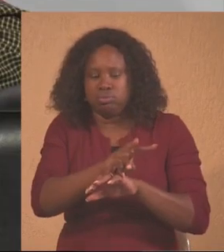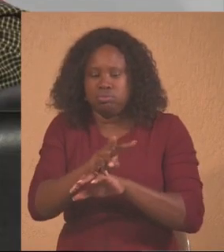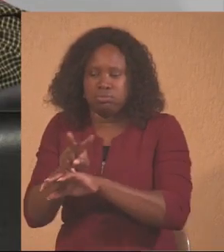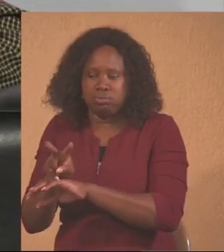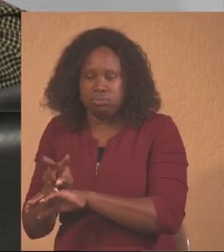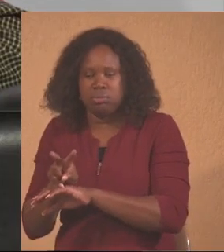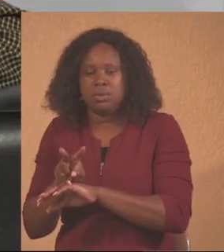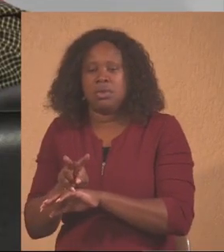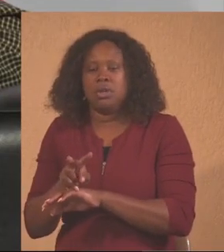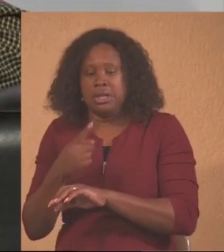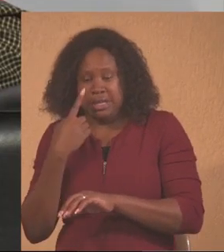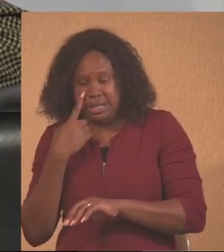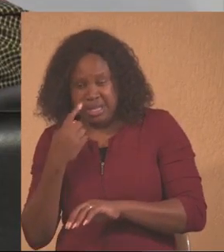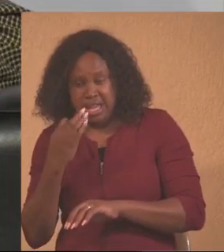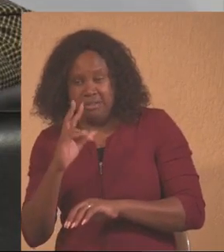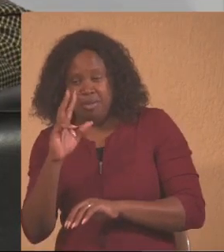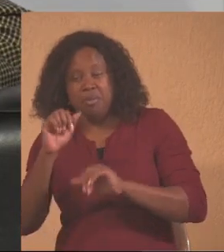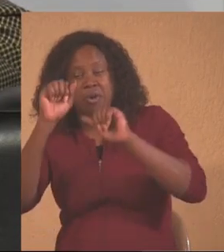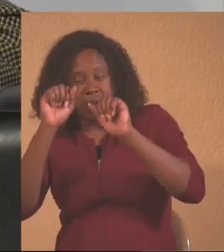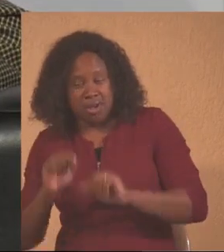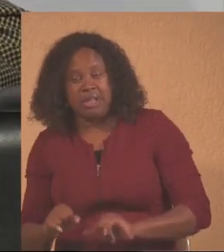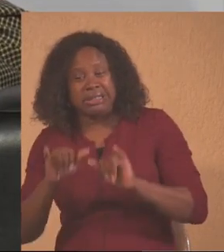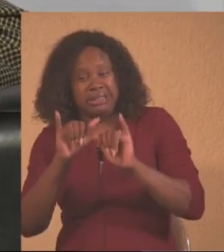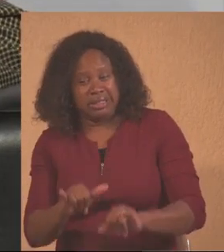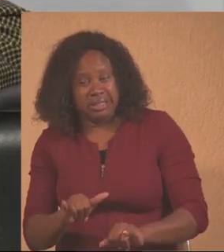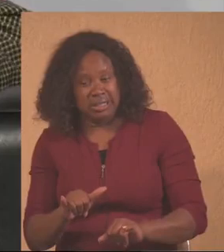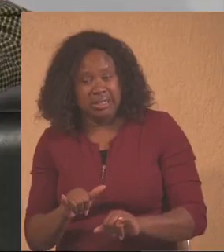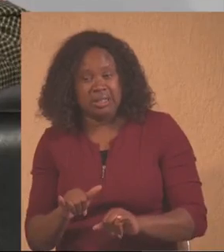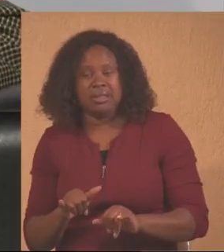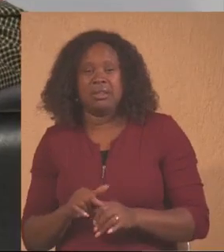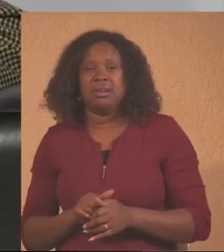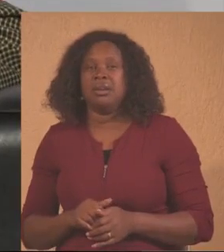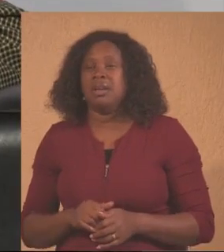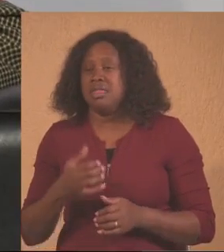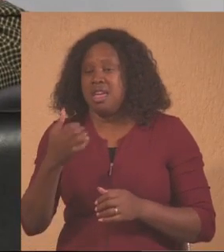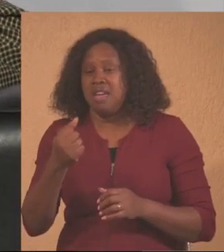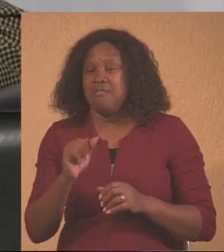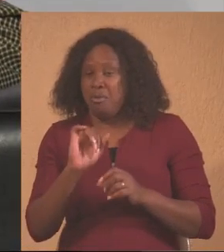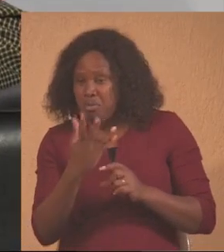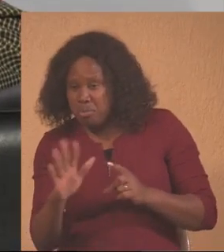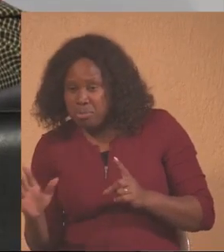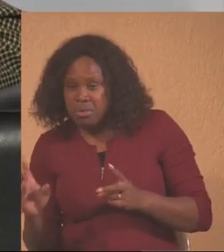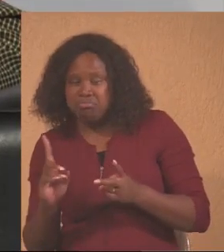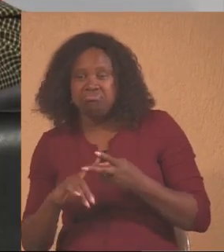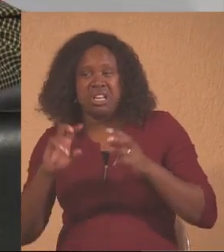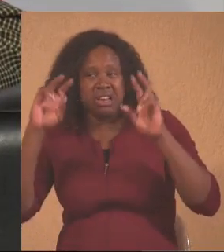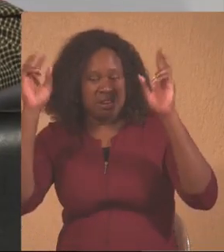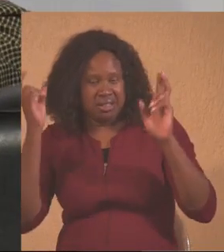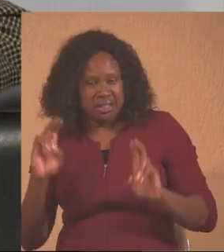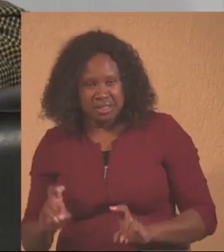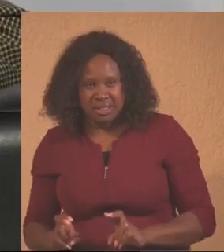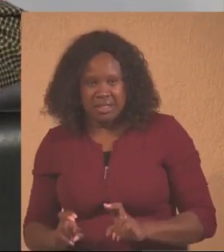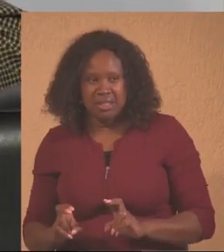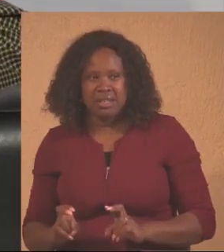inspect, ensure that basic needs are there, such as water, as electricity,